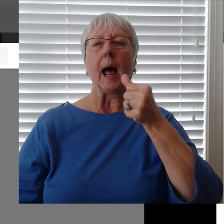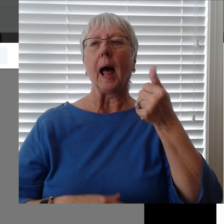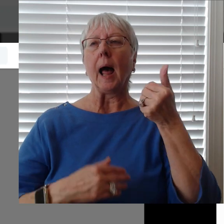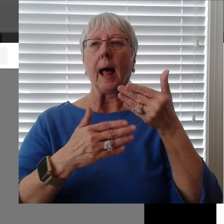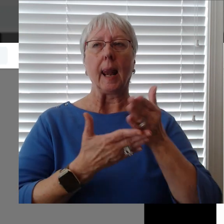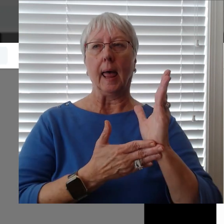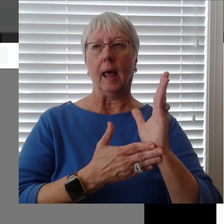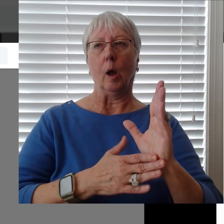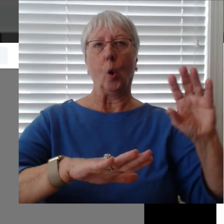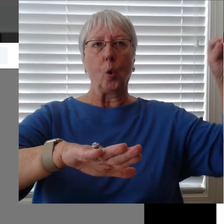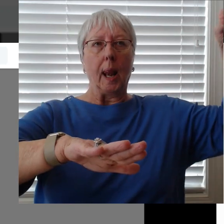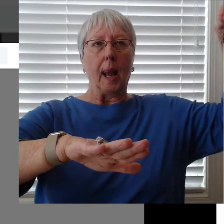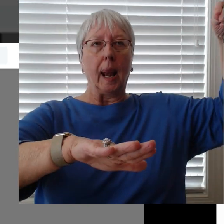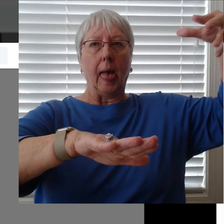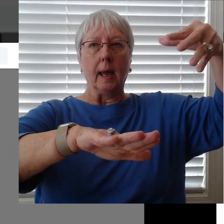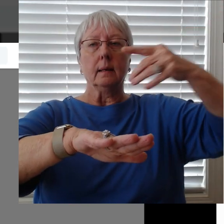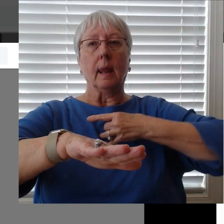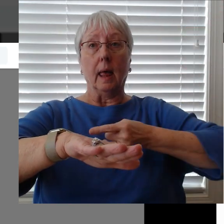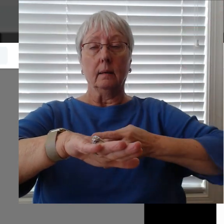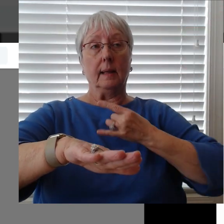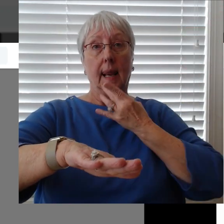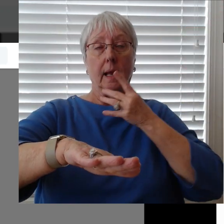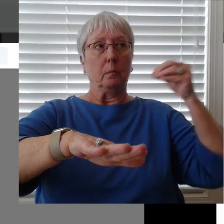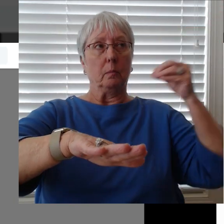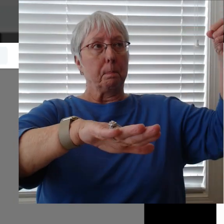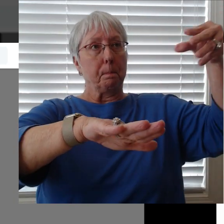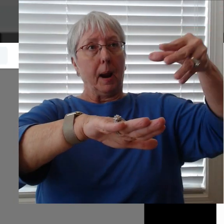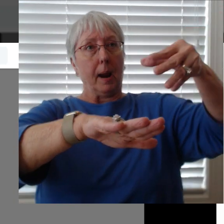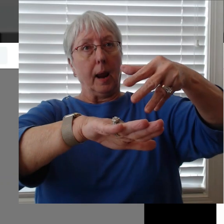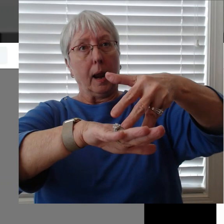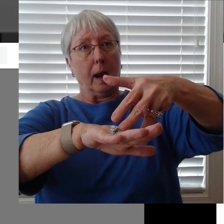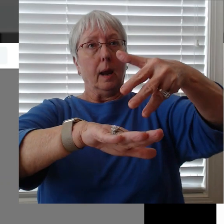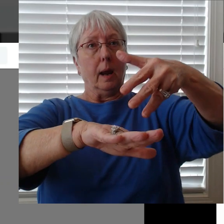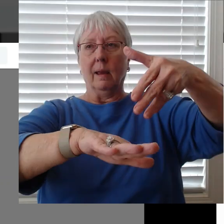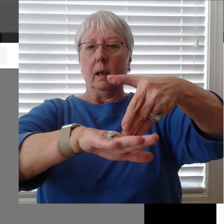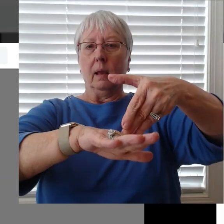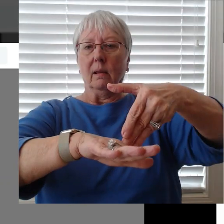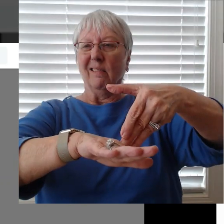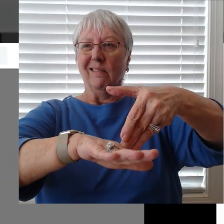allows sunlight to pass through, and transparent color